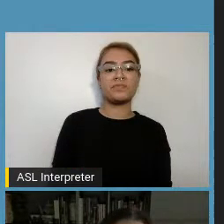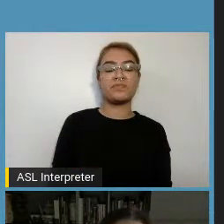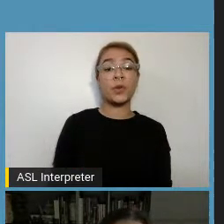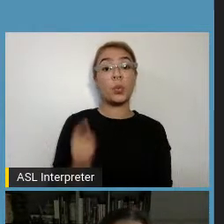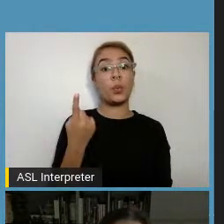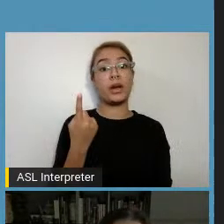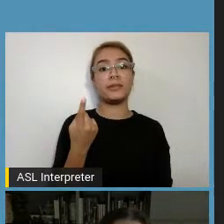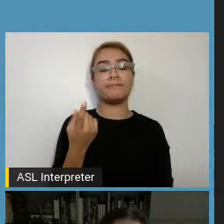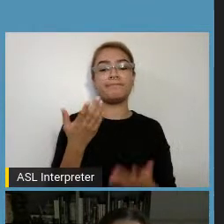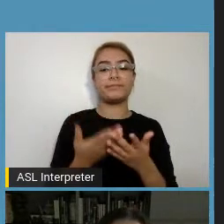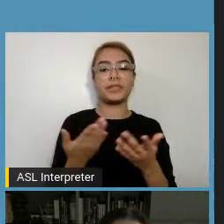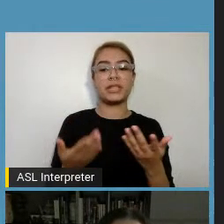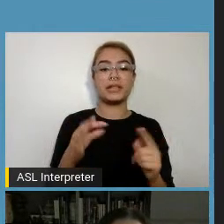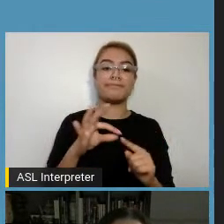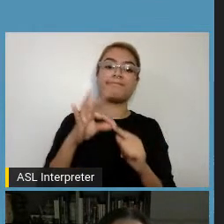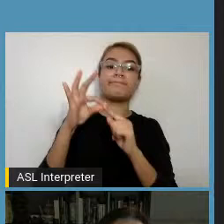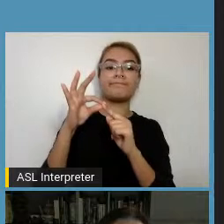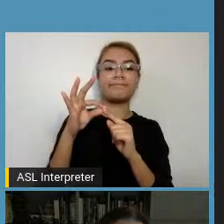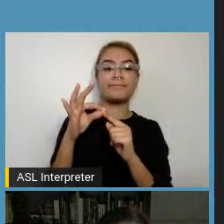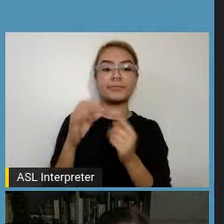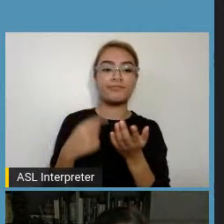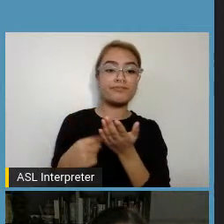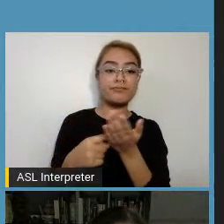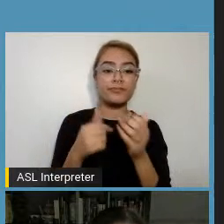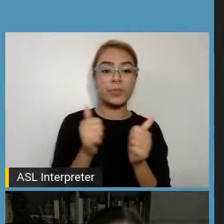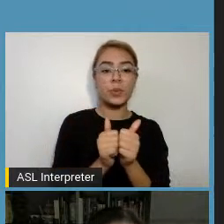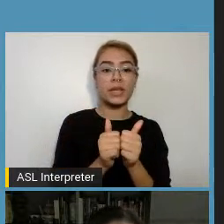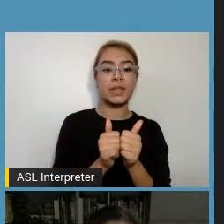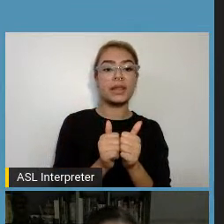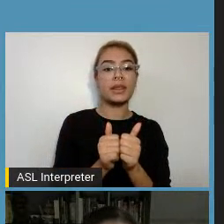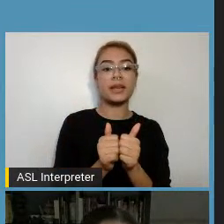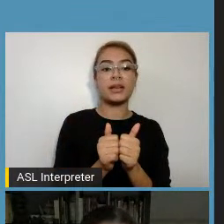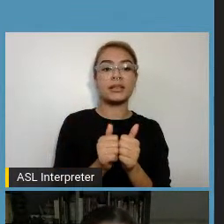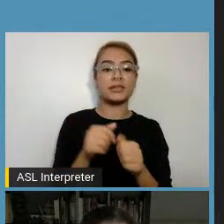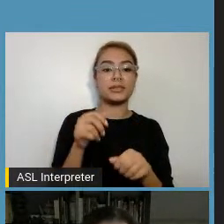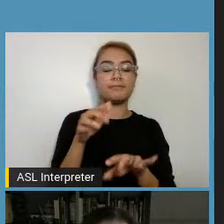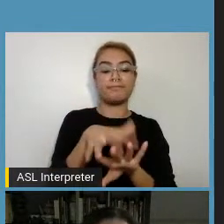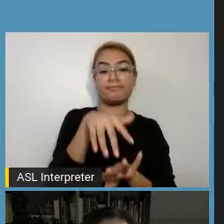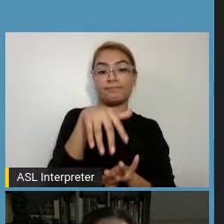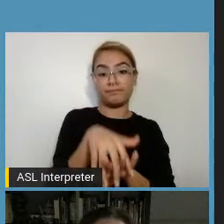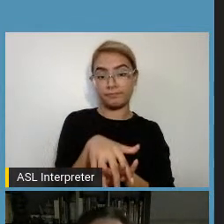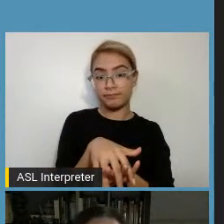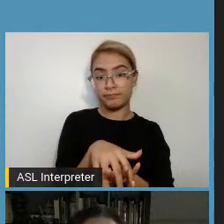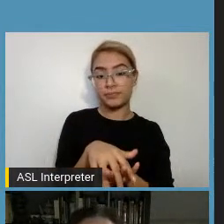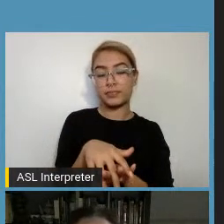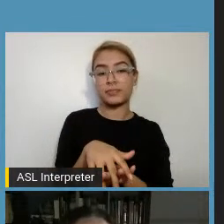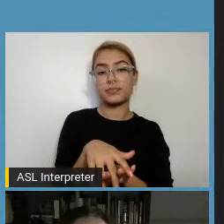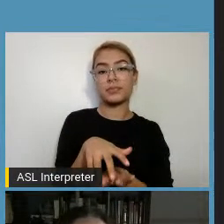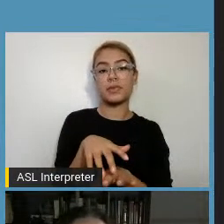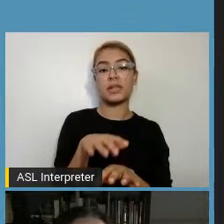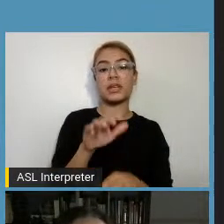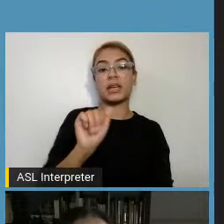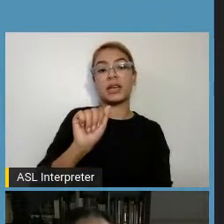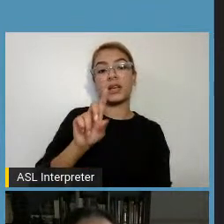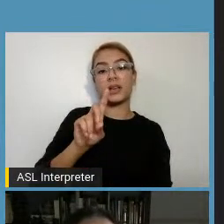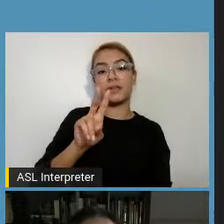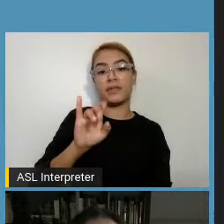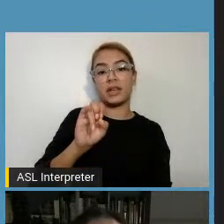One of the things that we really like to talk about, especially with our Native American Advisory Board, and a lot of our